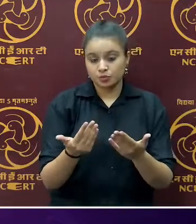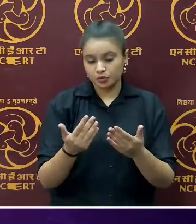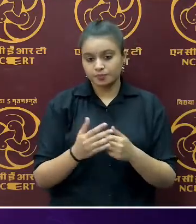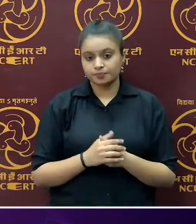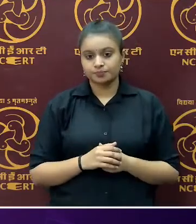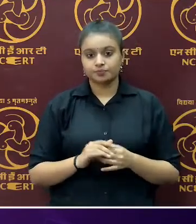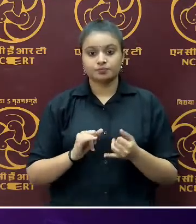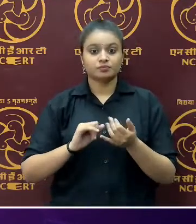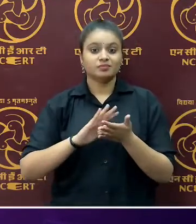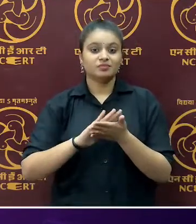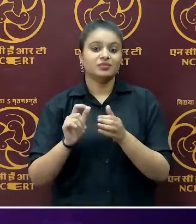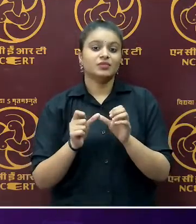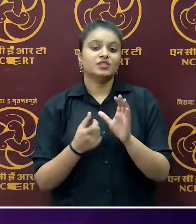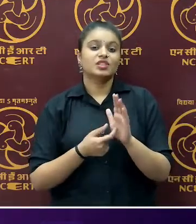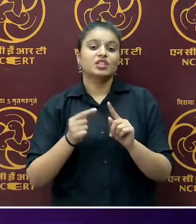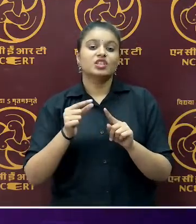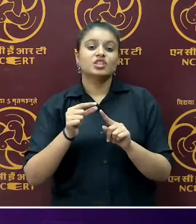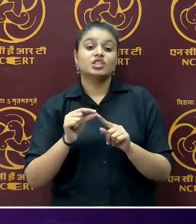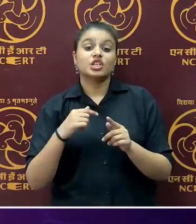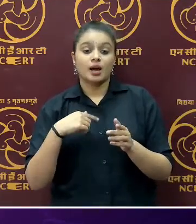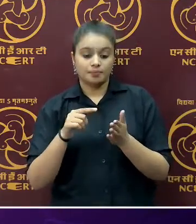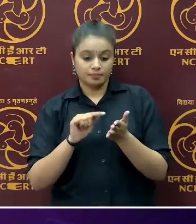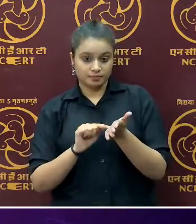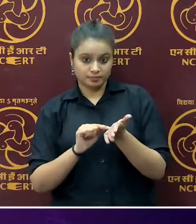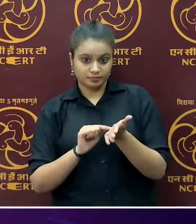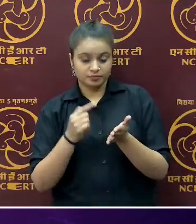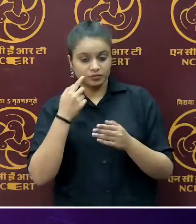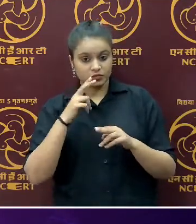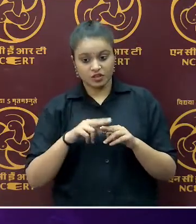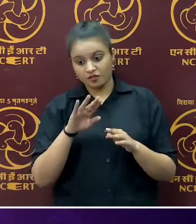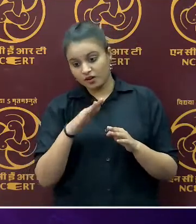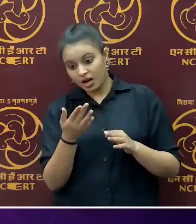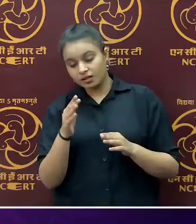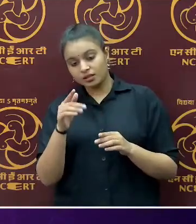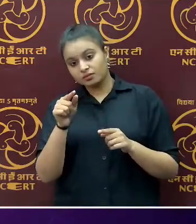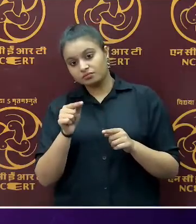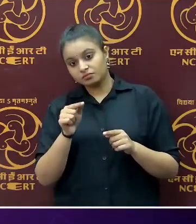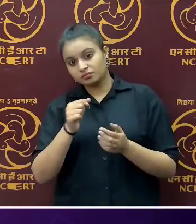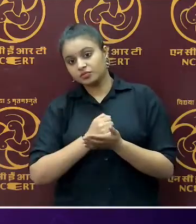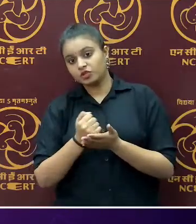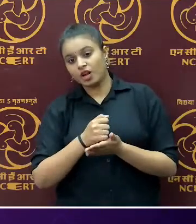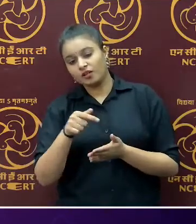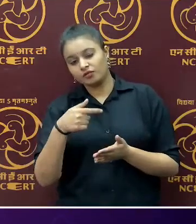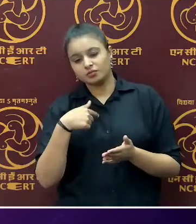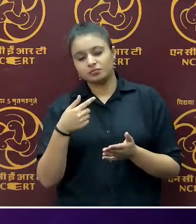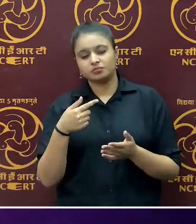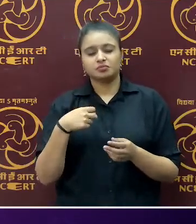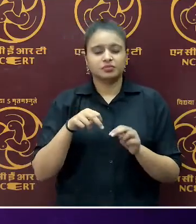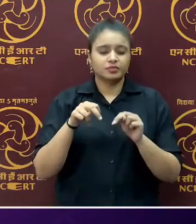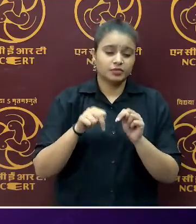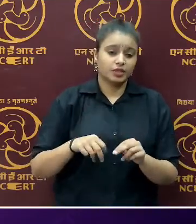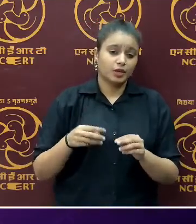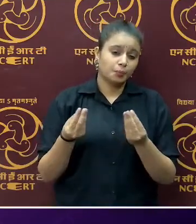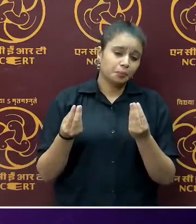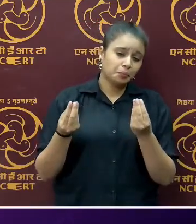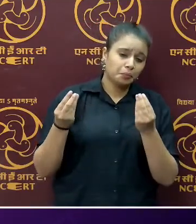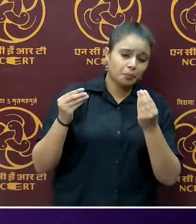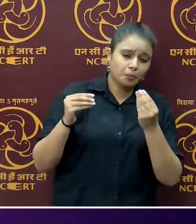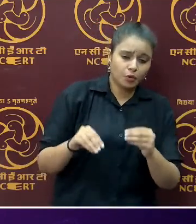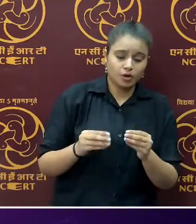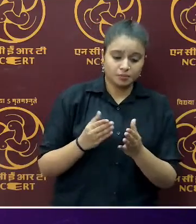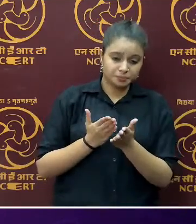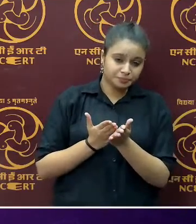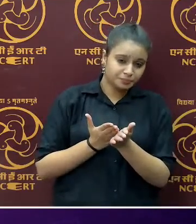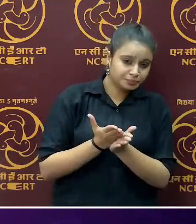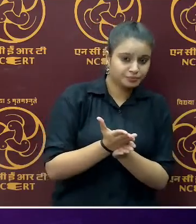side, yes, The of course. sharp side. Yeah. Now if I try with the blunt side, what will Yeah. happen in that? I really need to Exert apply more some pressure and